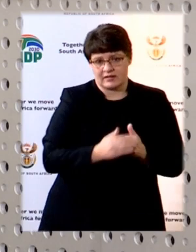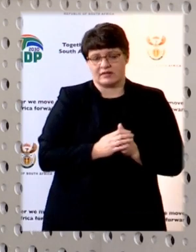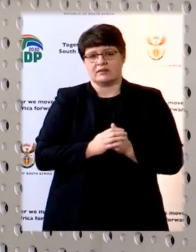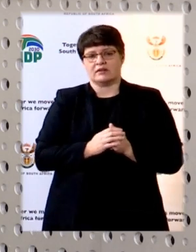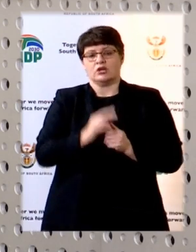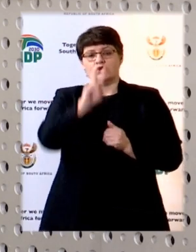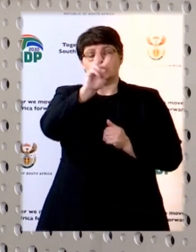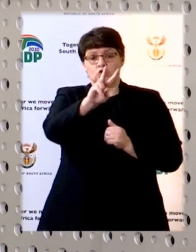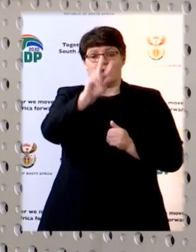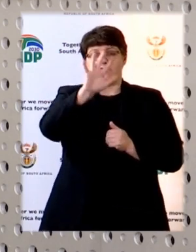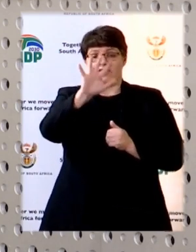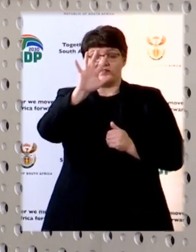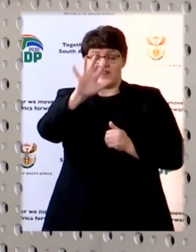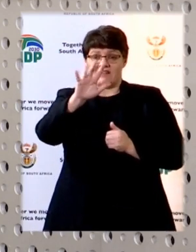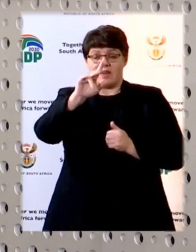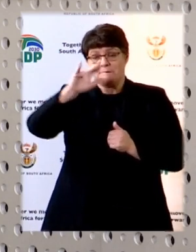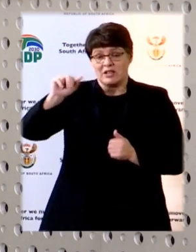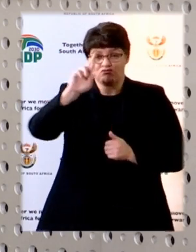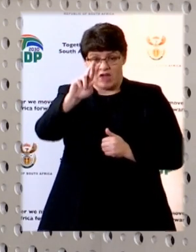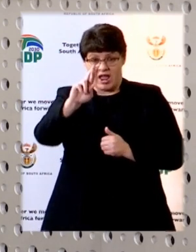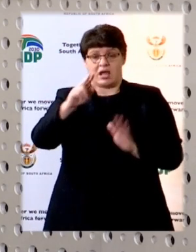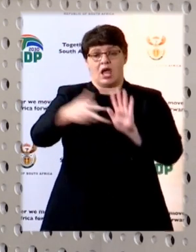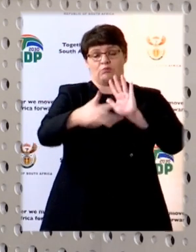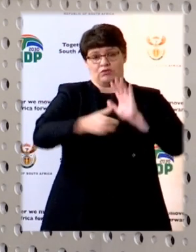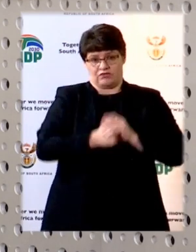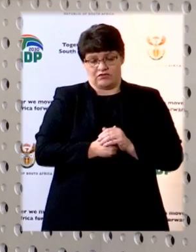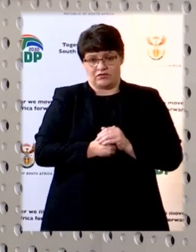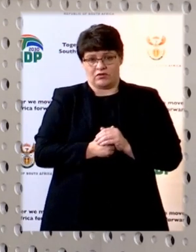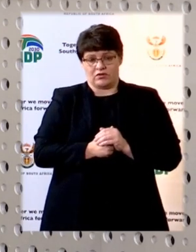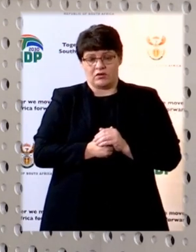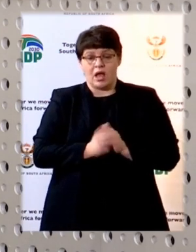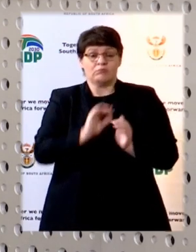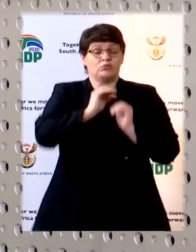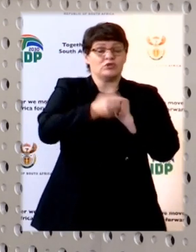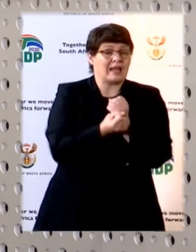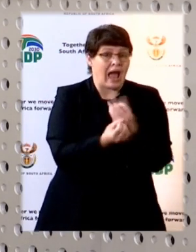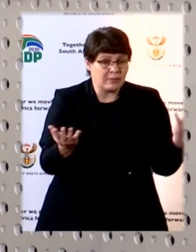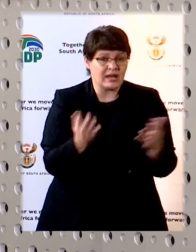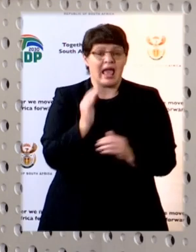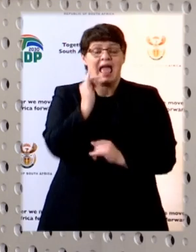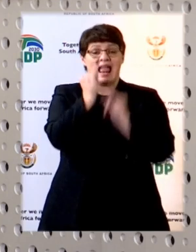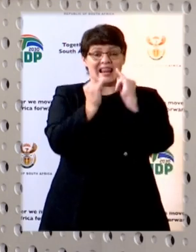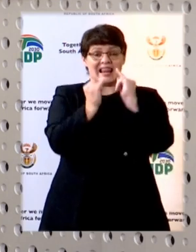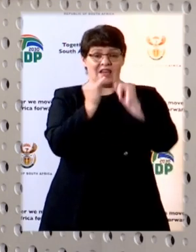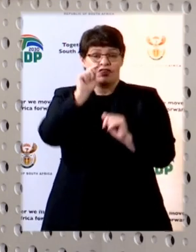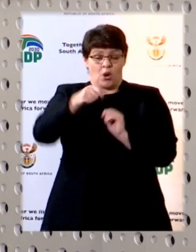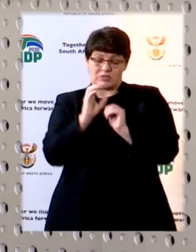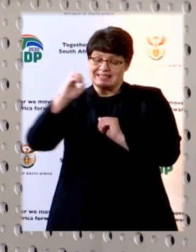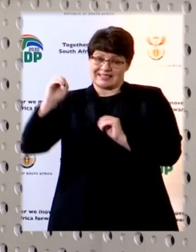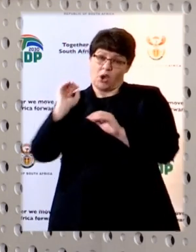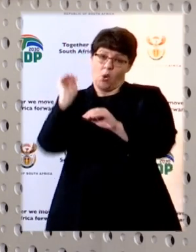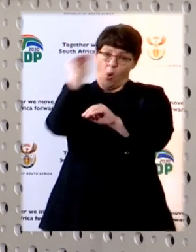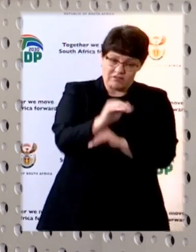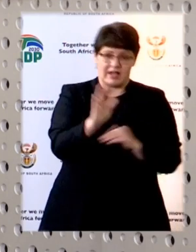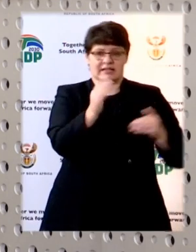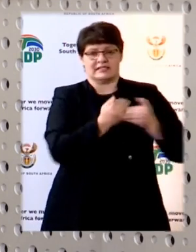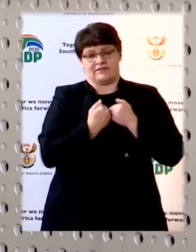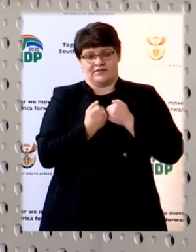235 million rands, protecting over 11,000 jobs. The Spaza Shop Support Scheme,